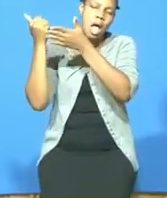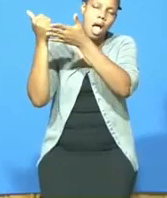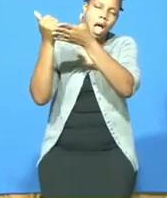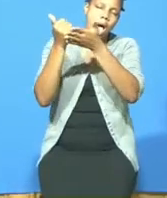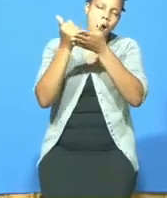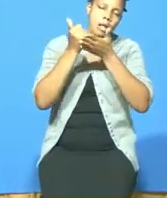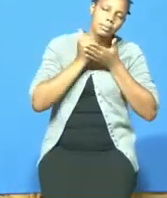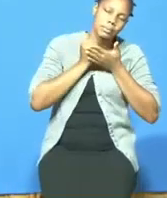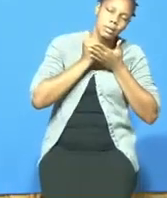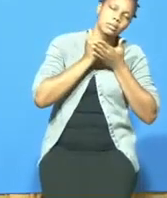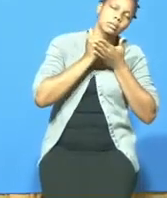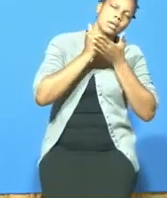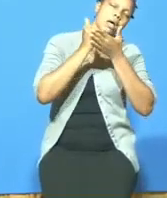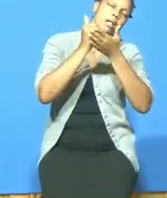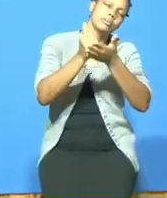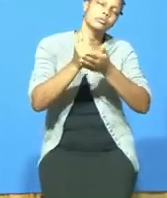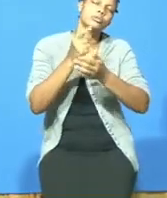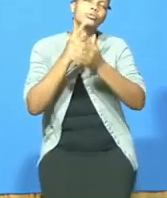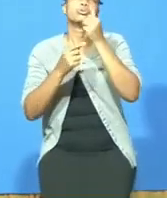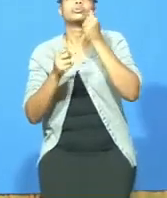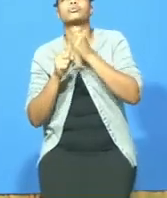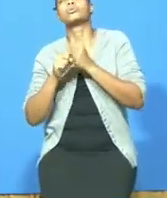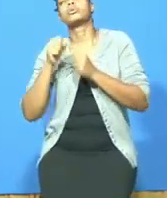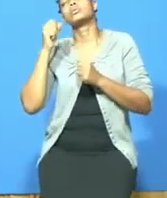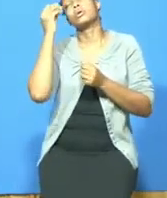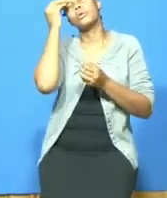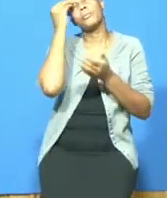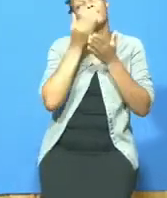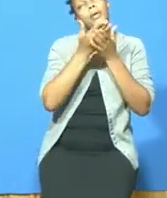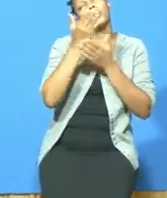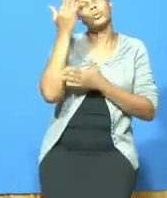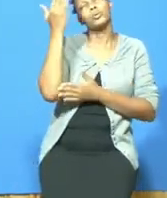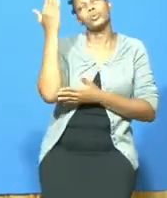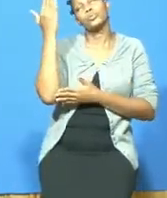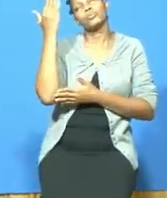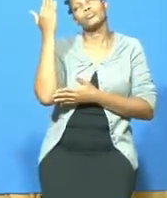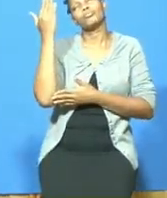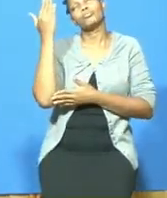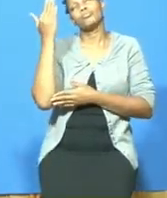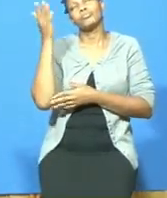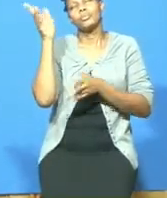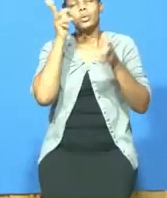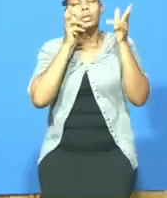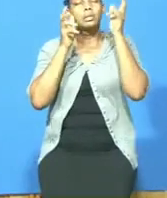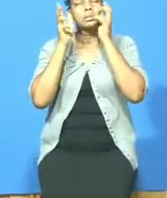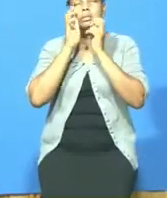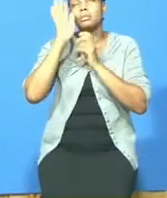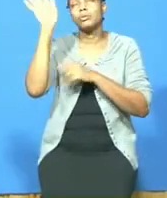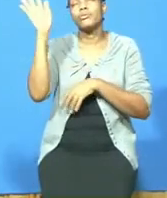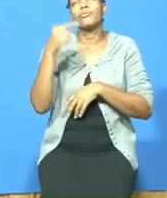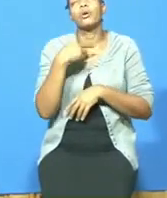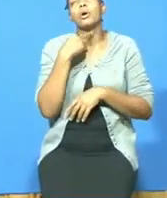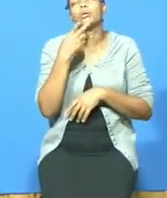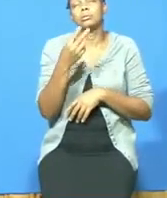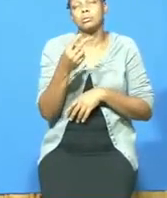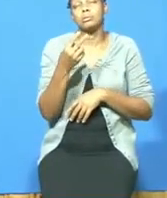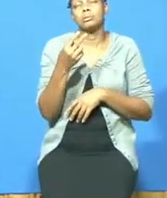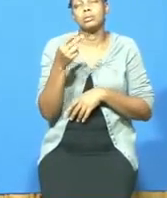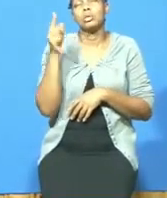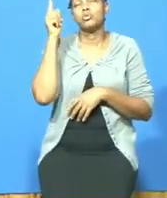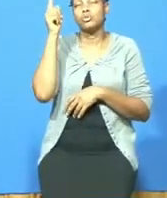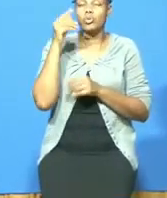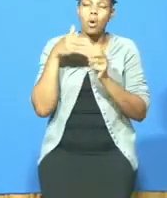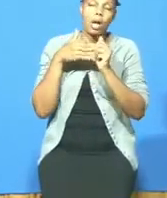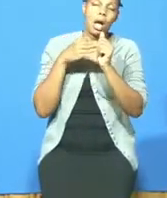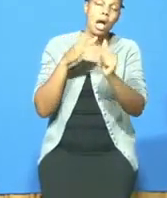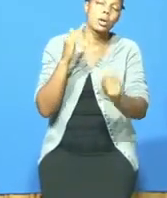to trust you and to obey you and to listen to your voice as you